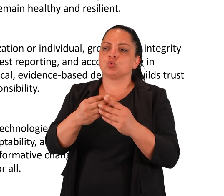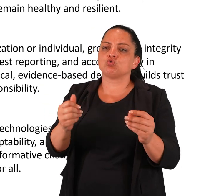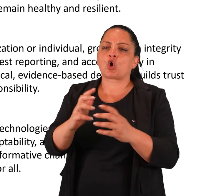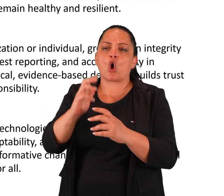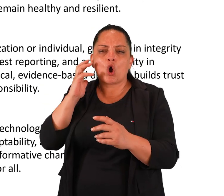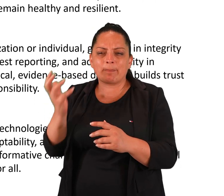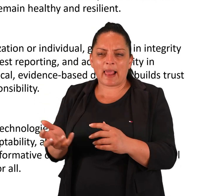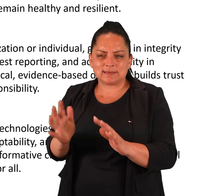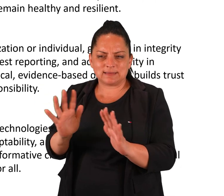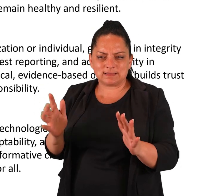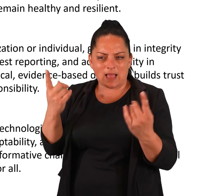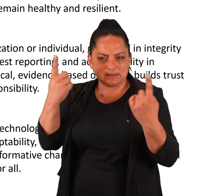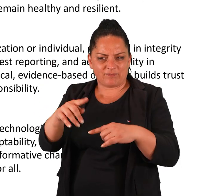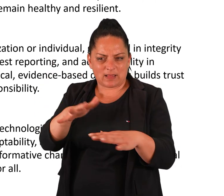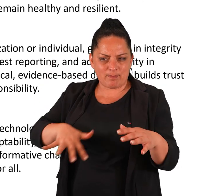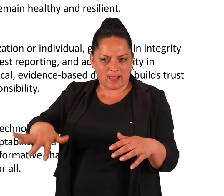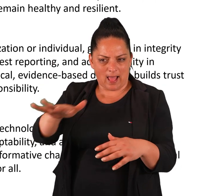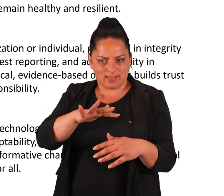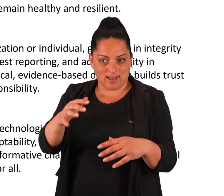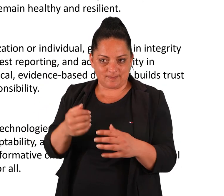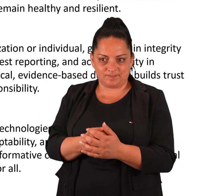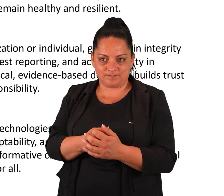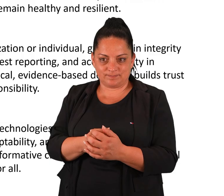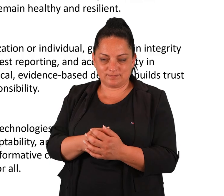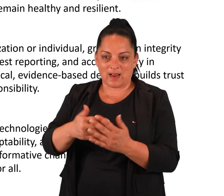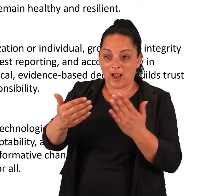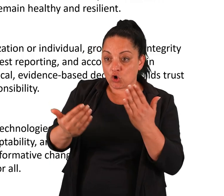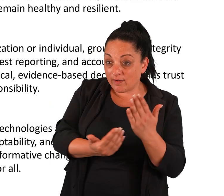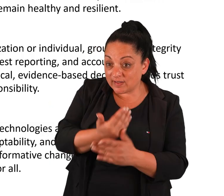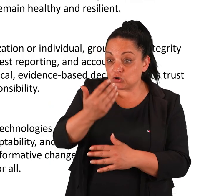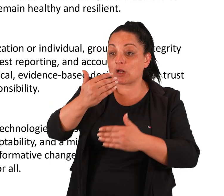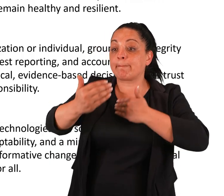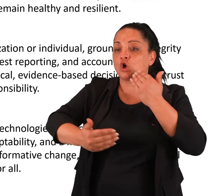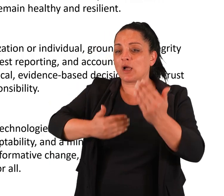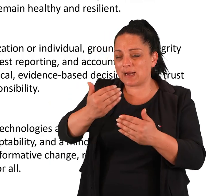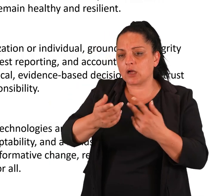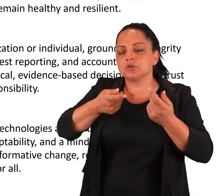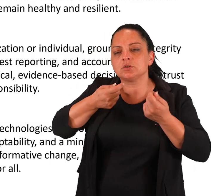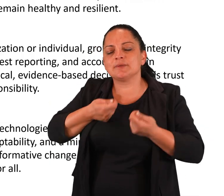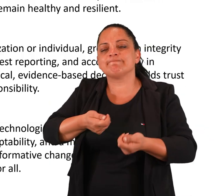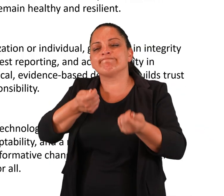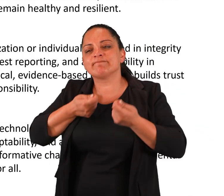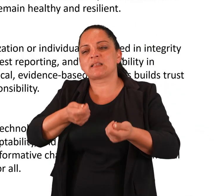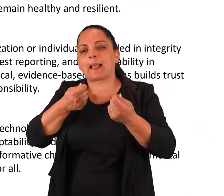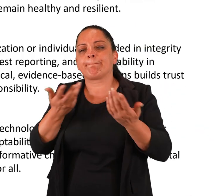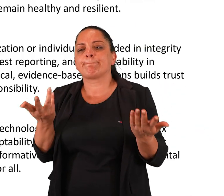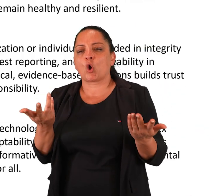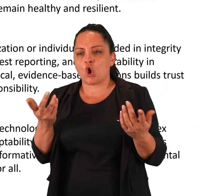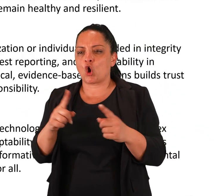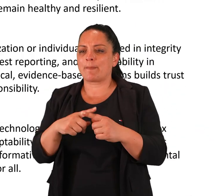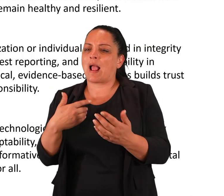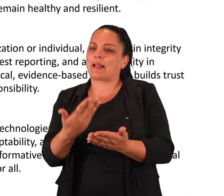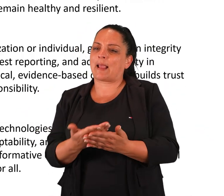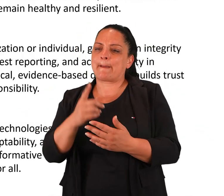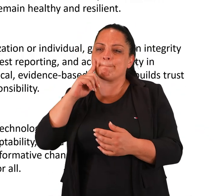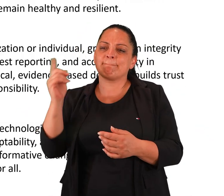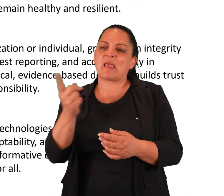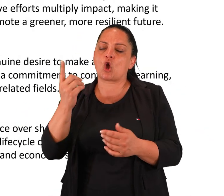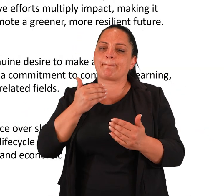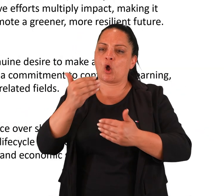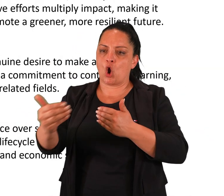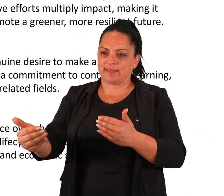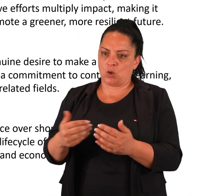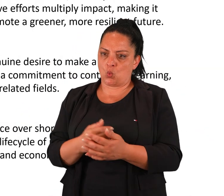complex environmental challenges. Innovation and progress encourages adaptability and continuous improvement.